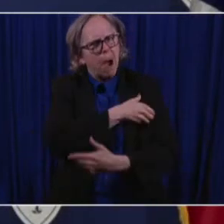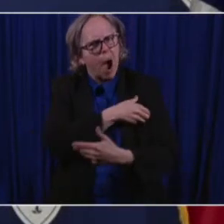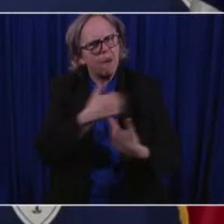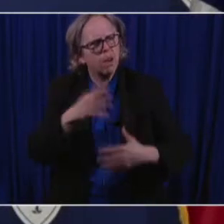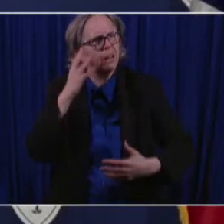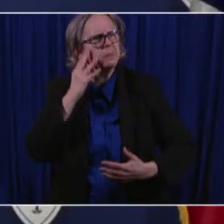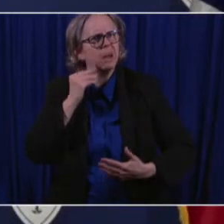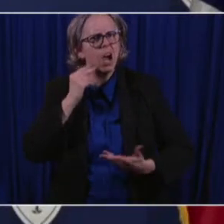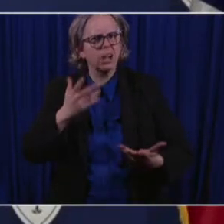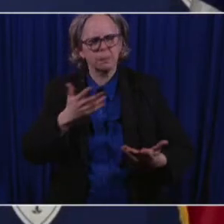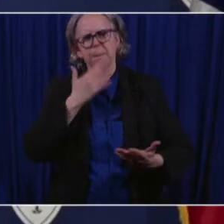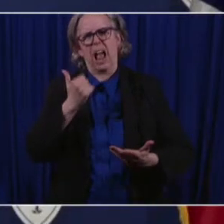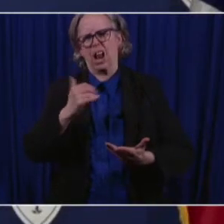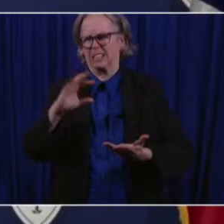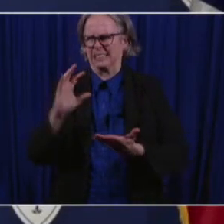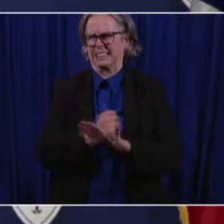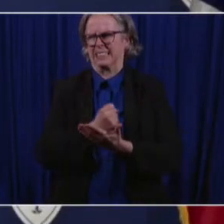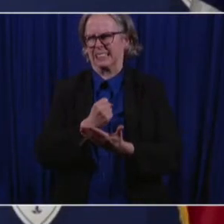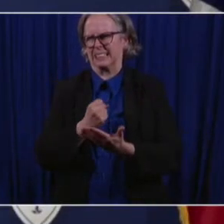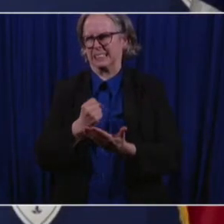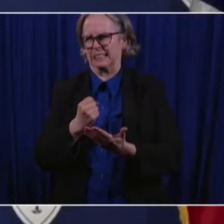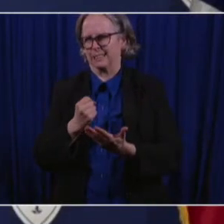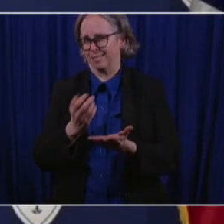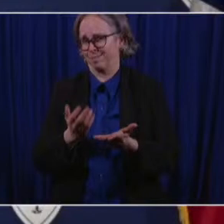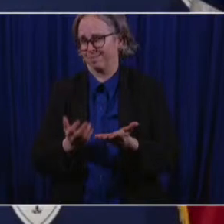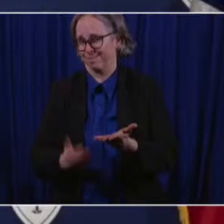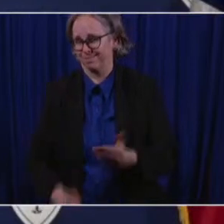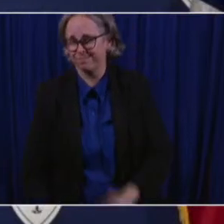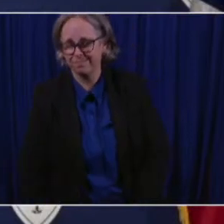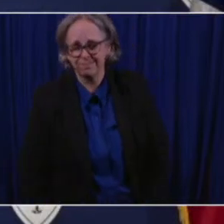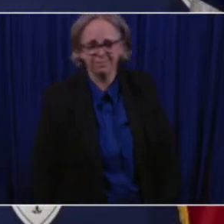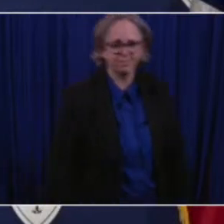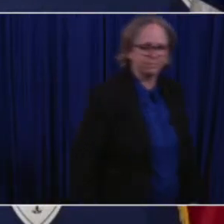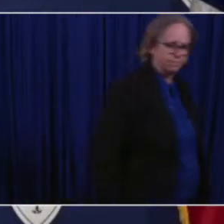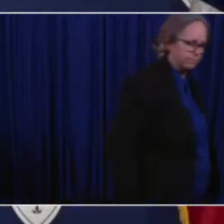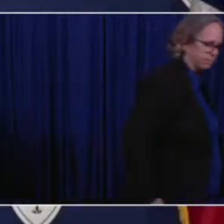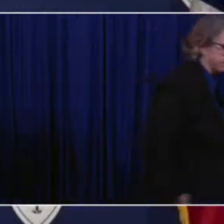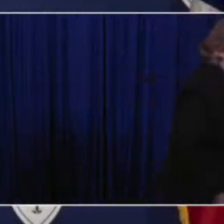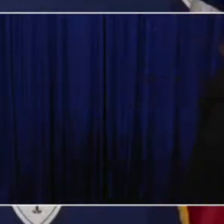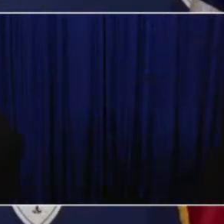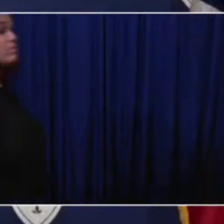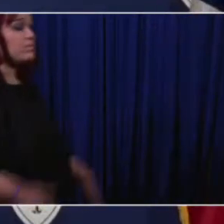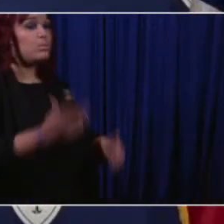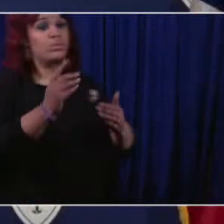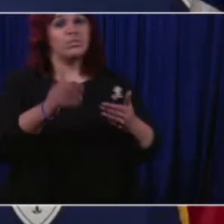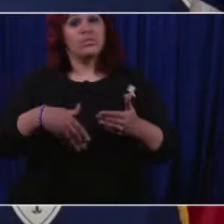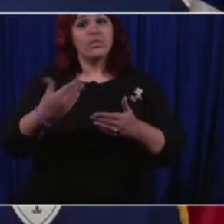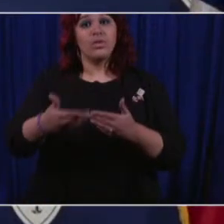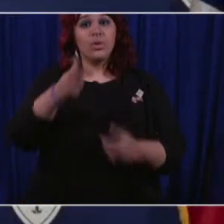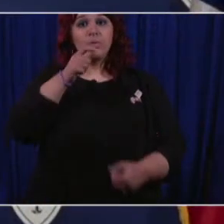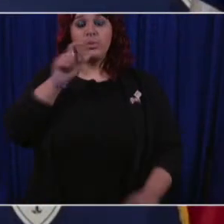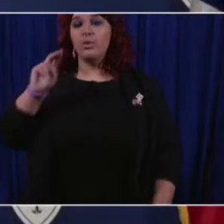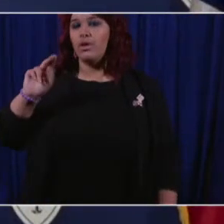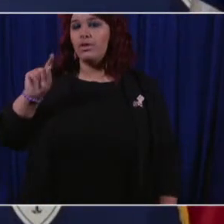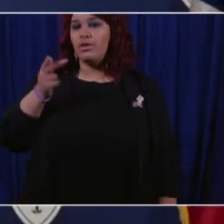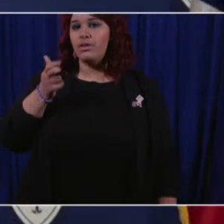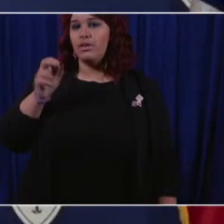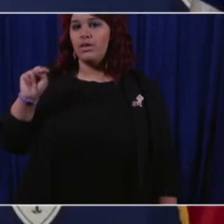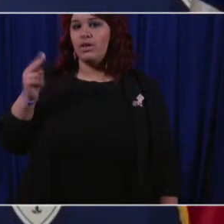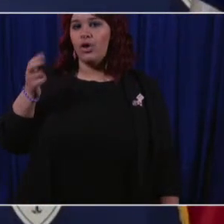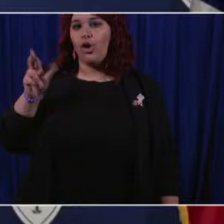Next question online is from Nathan Hart at WCPO in Cincinnati. Hi, Governor. Since the state of Ohio brought